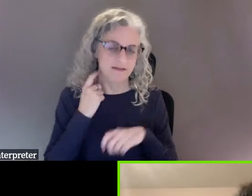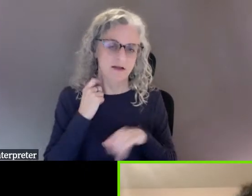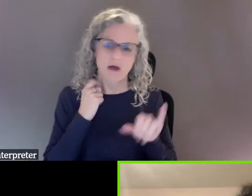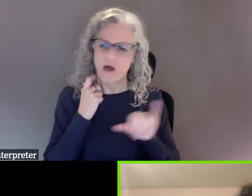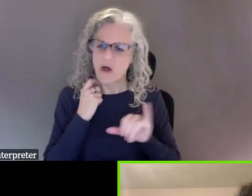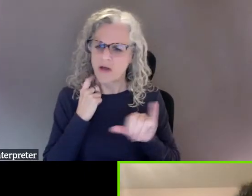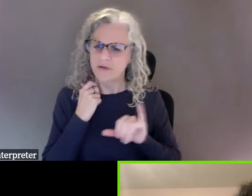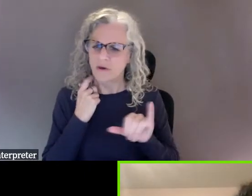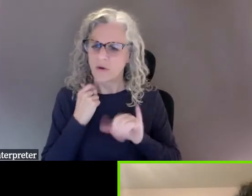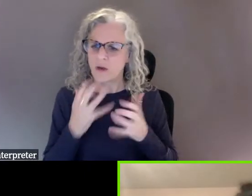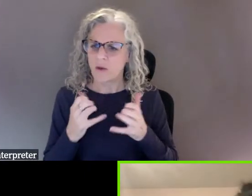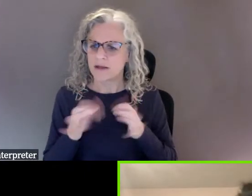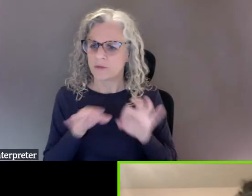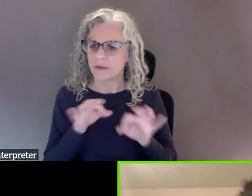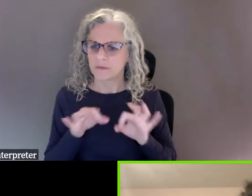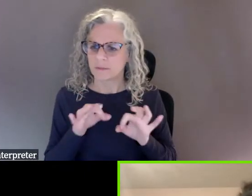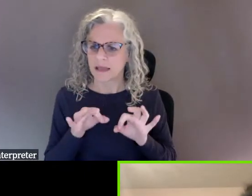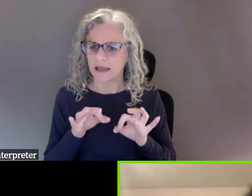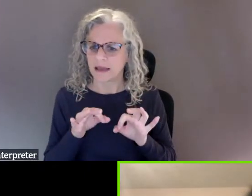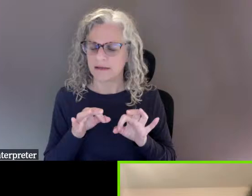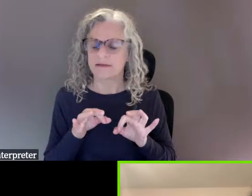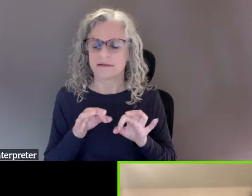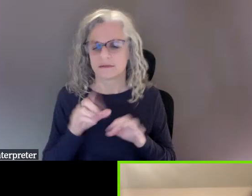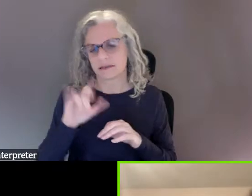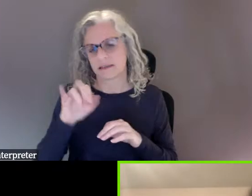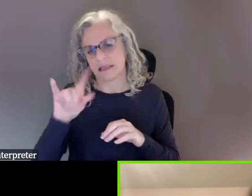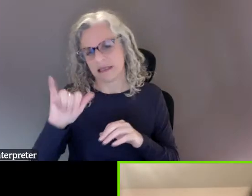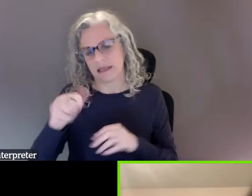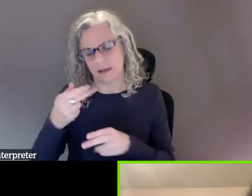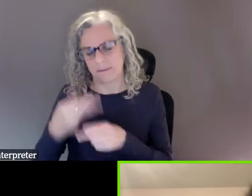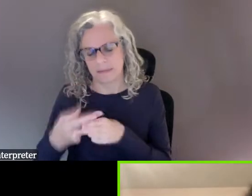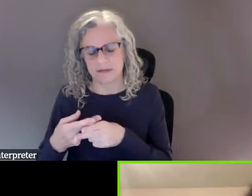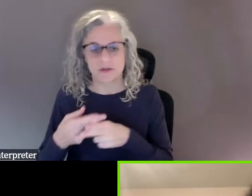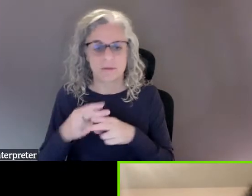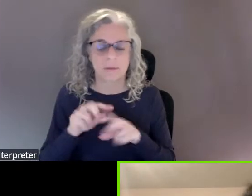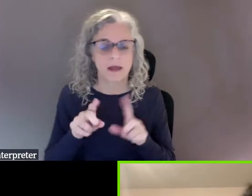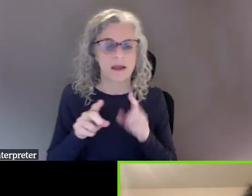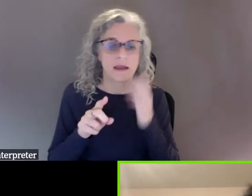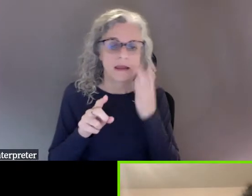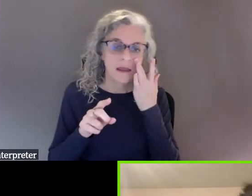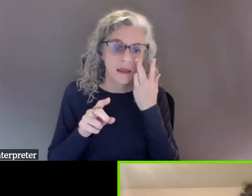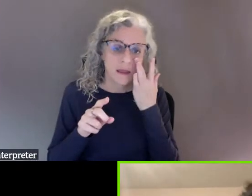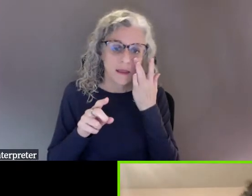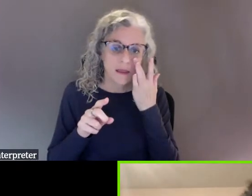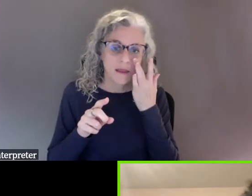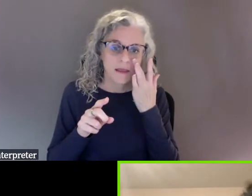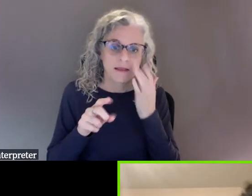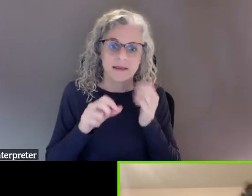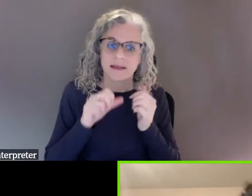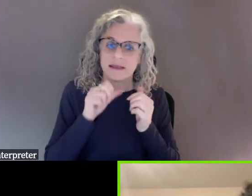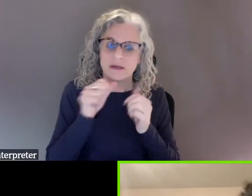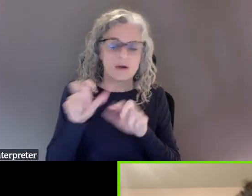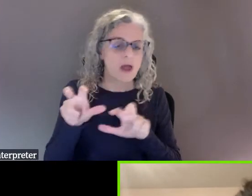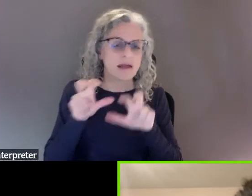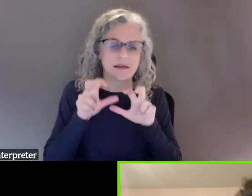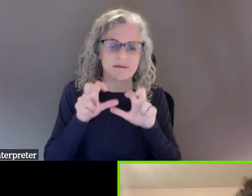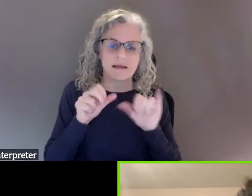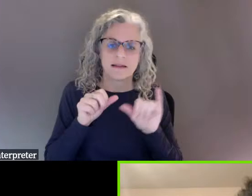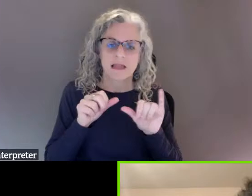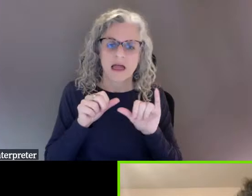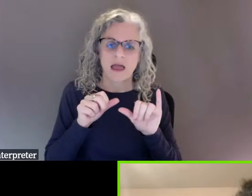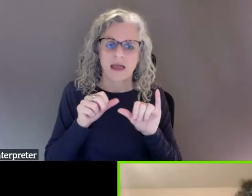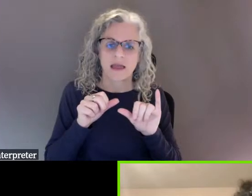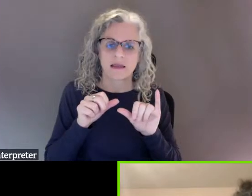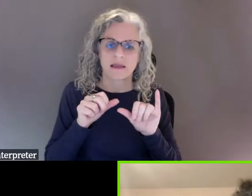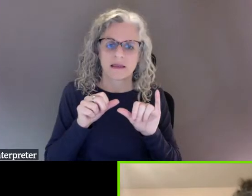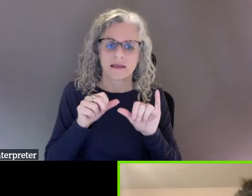did point it out and Lydia already mentioned it, but you don't really divest in terms of like just dumping the investment